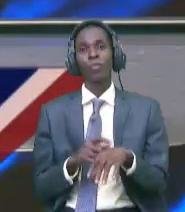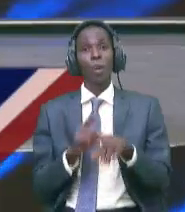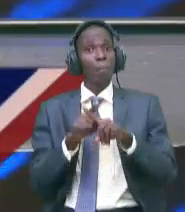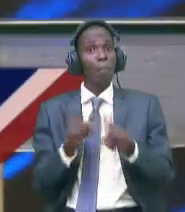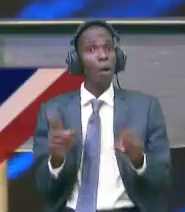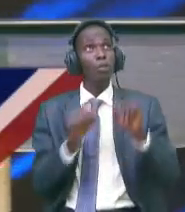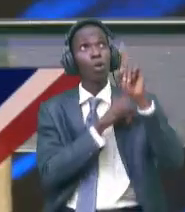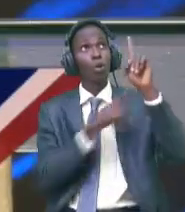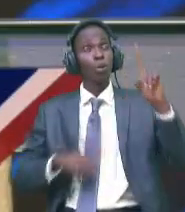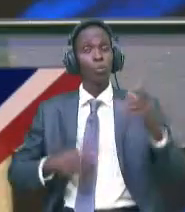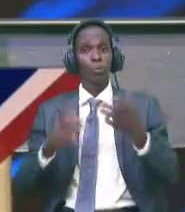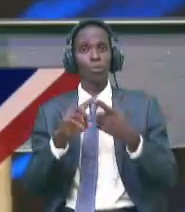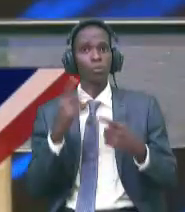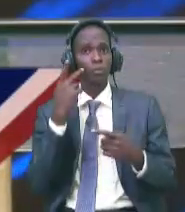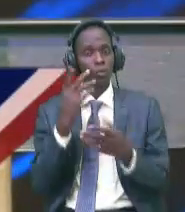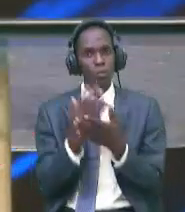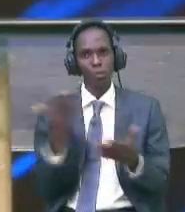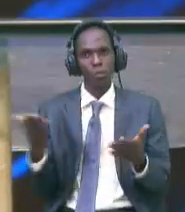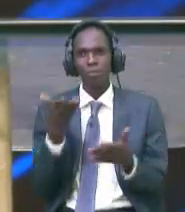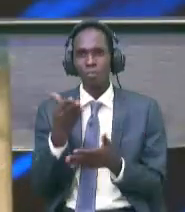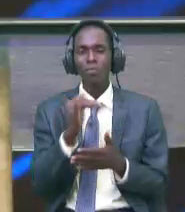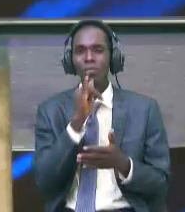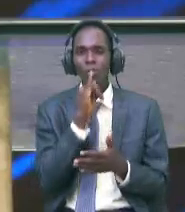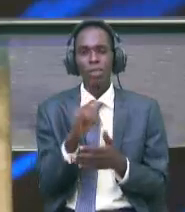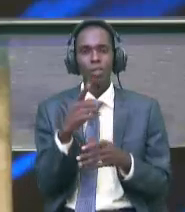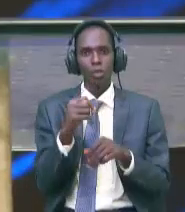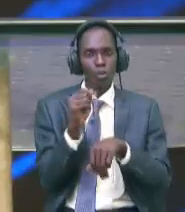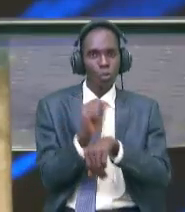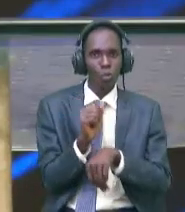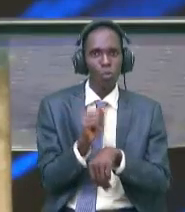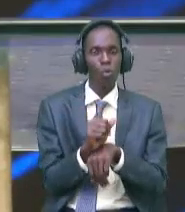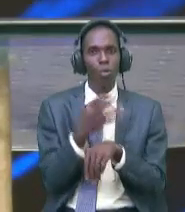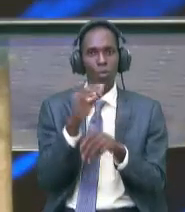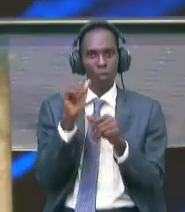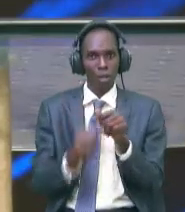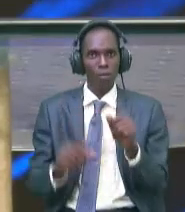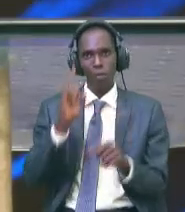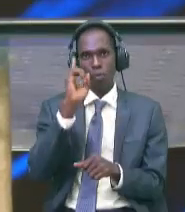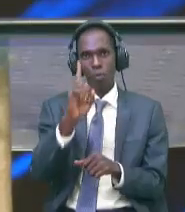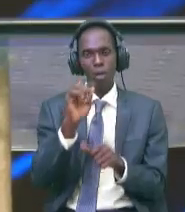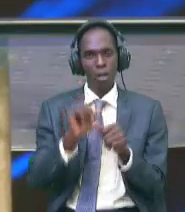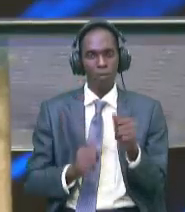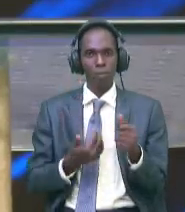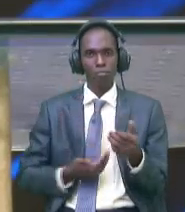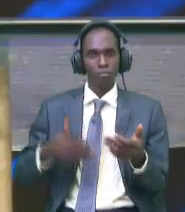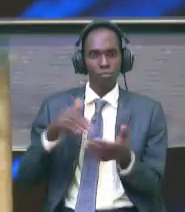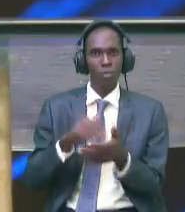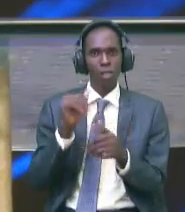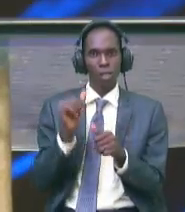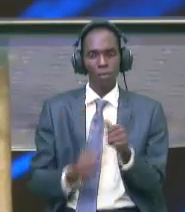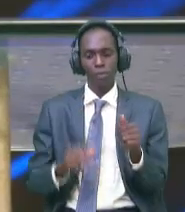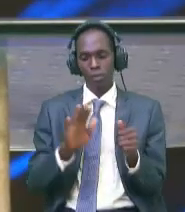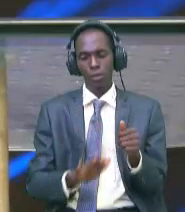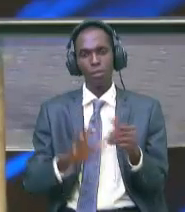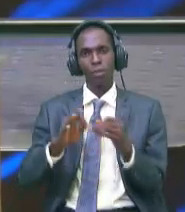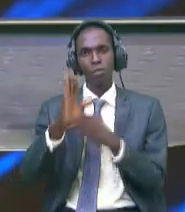here that there is a commitment of everyone, every saint, every child of God,